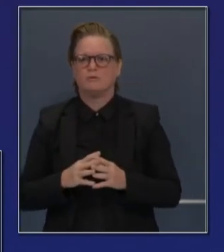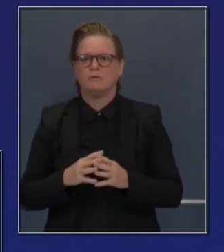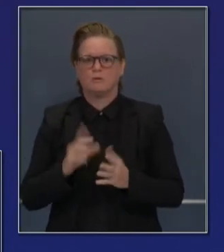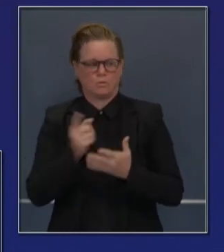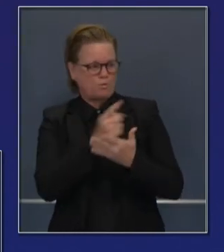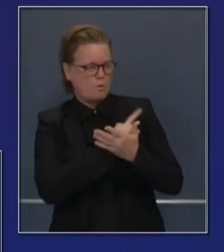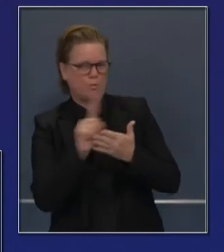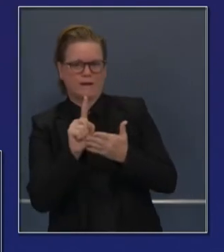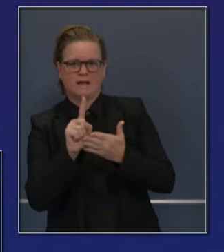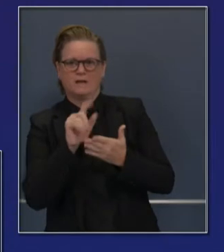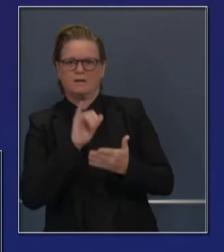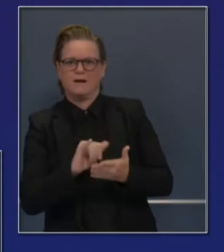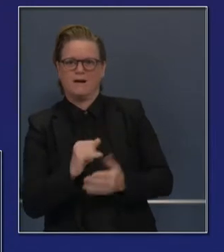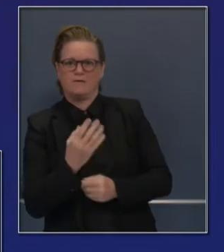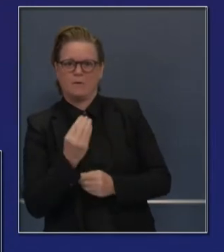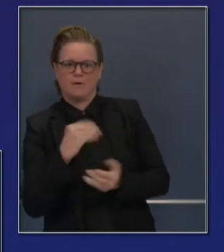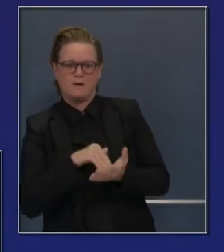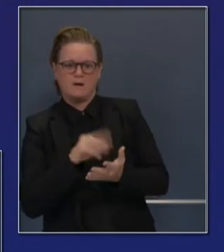average,